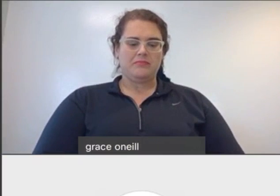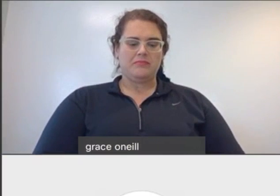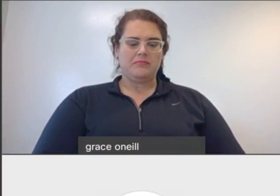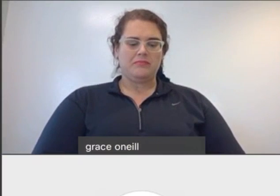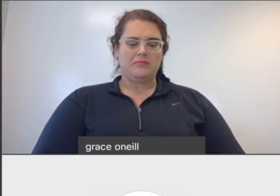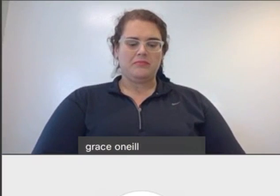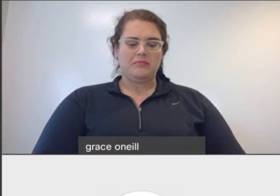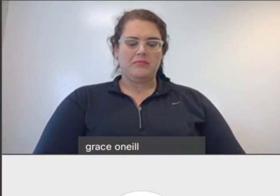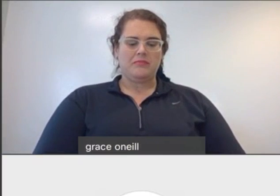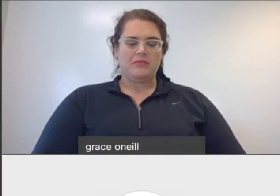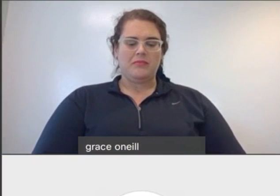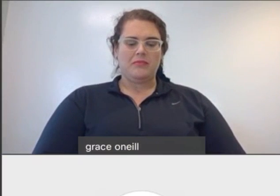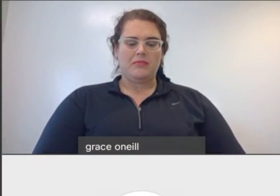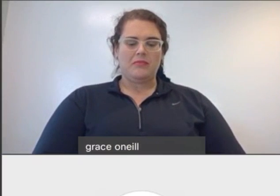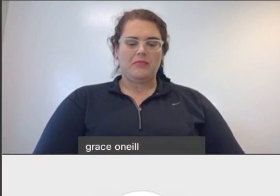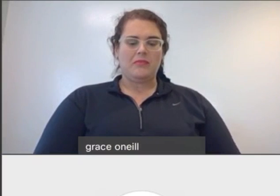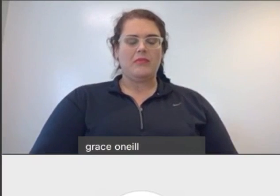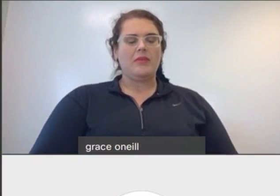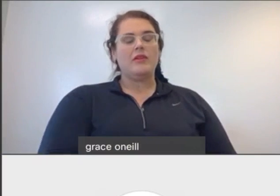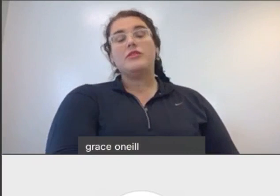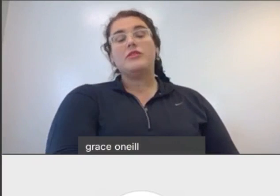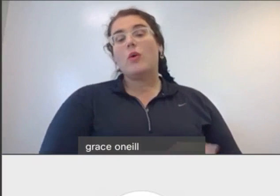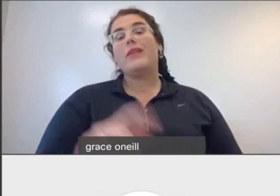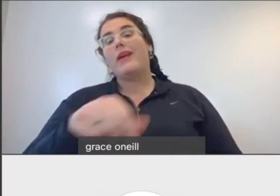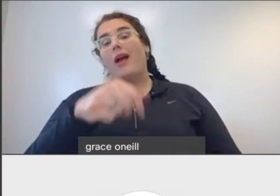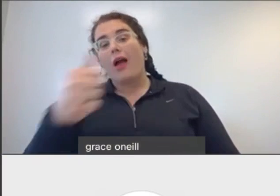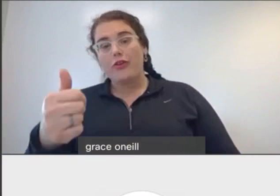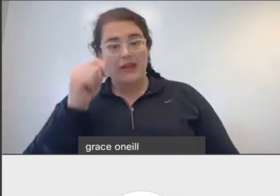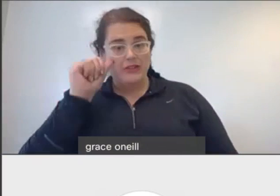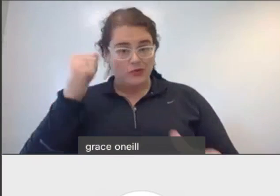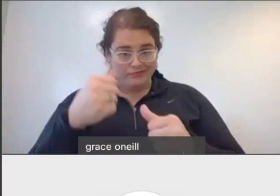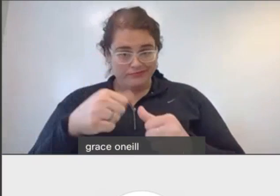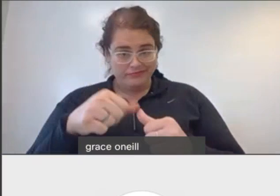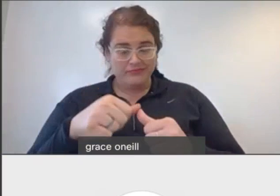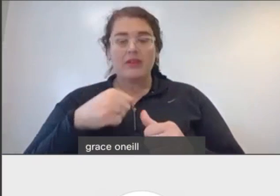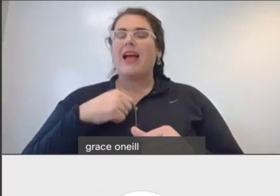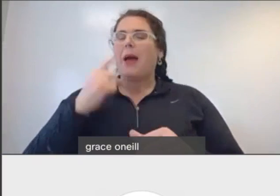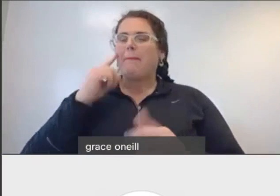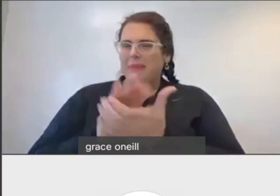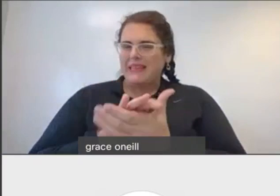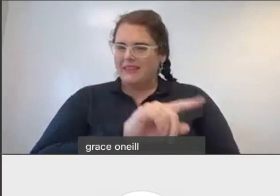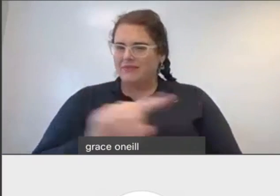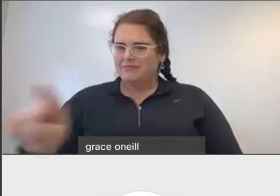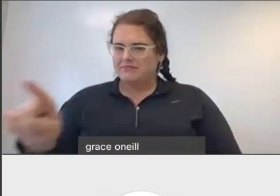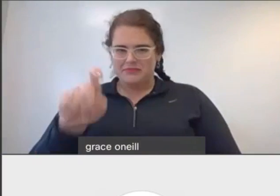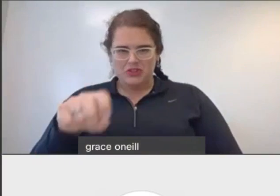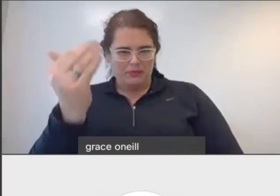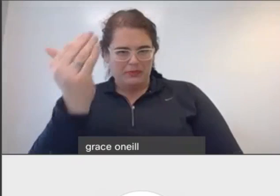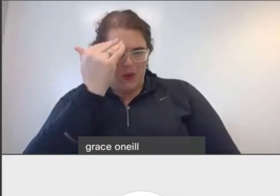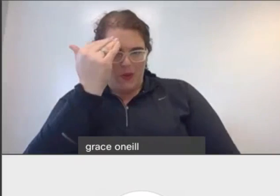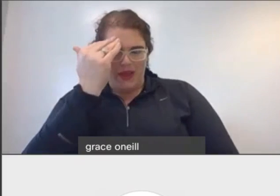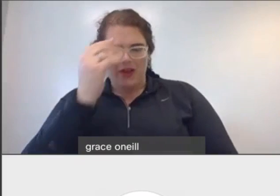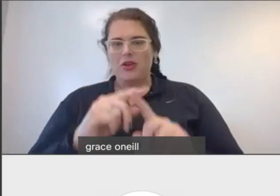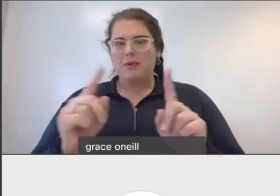so the other thing to keep in mind is, as people, I believe, are aware, the